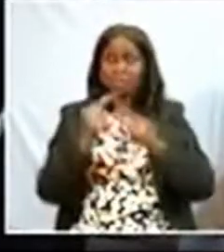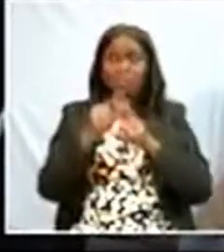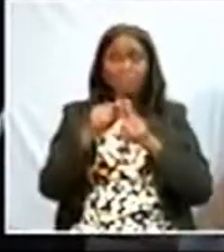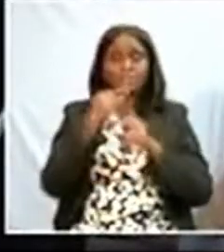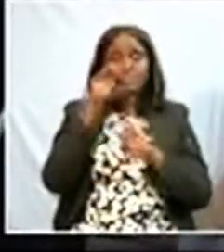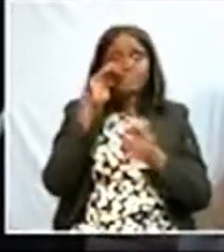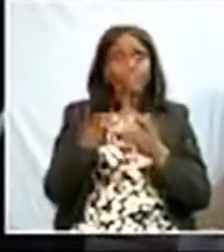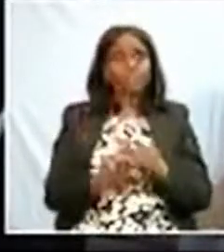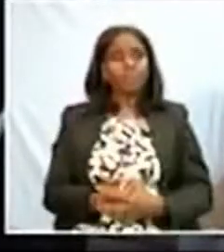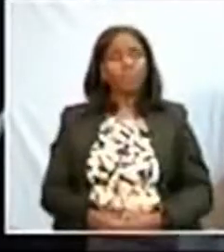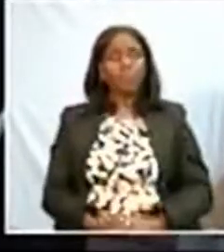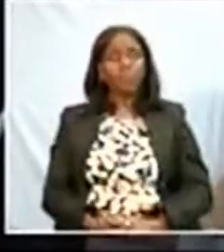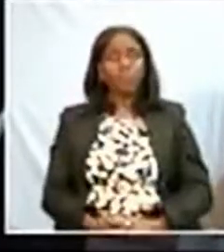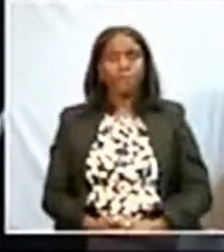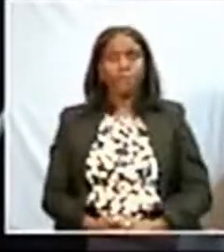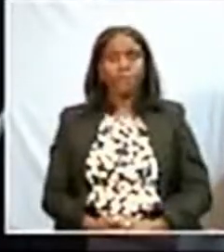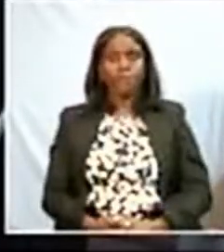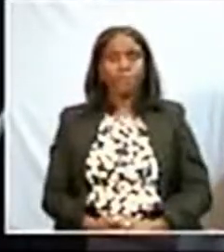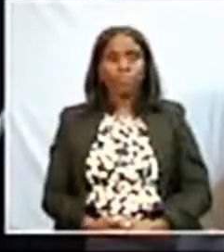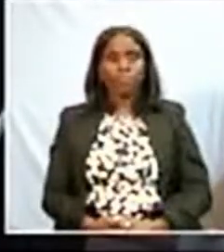said?